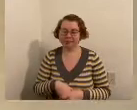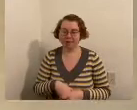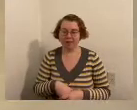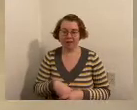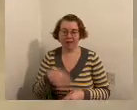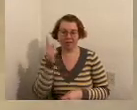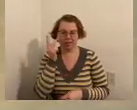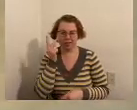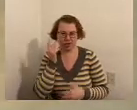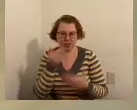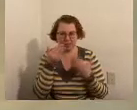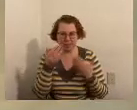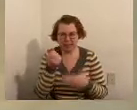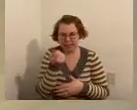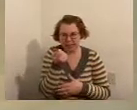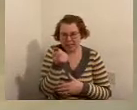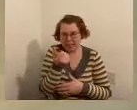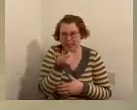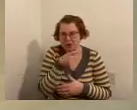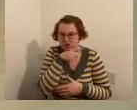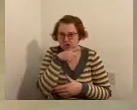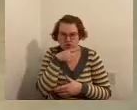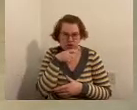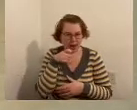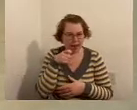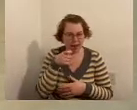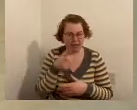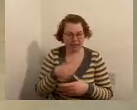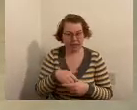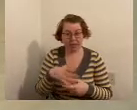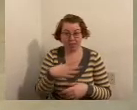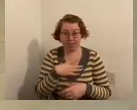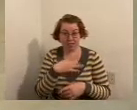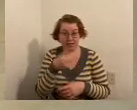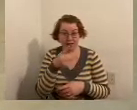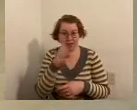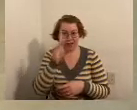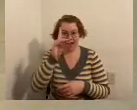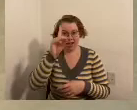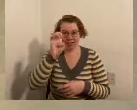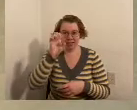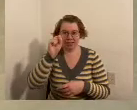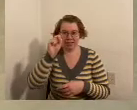Let's look at something that's a little drier, like